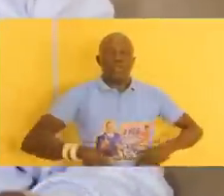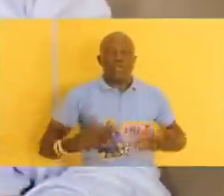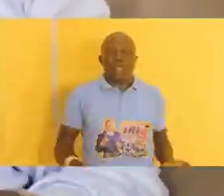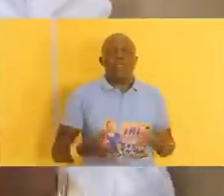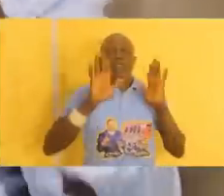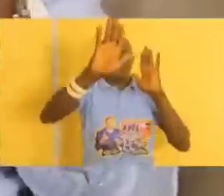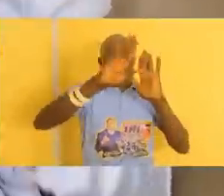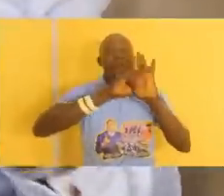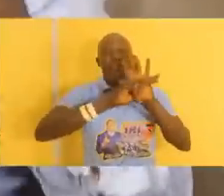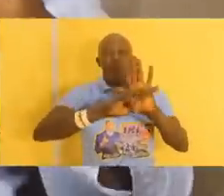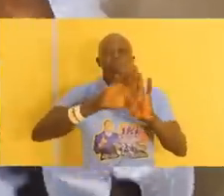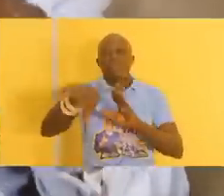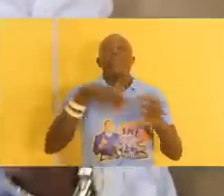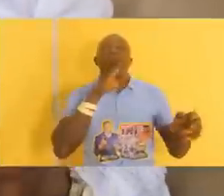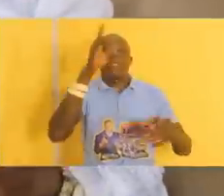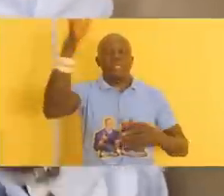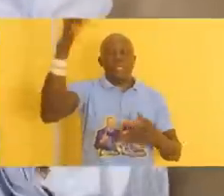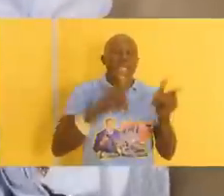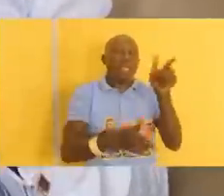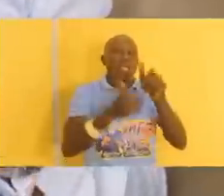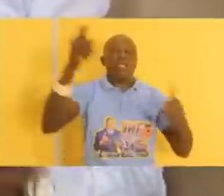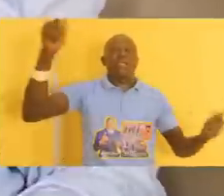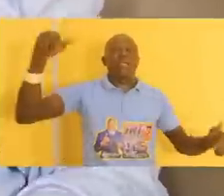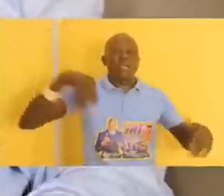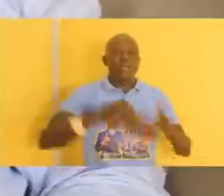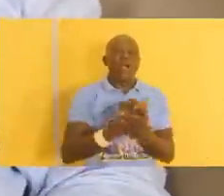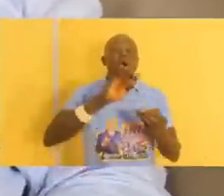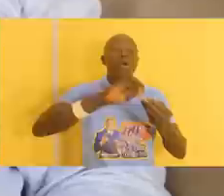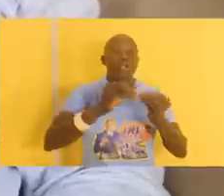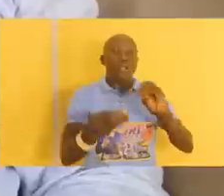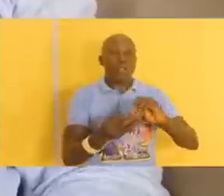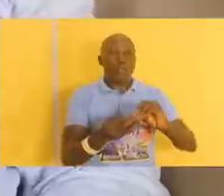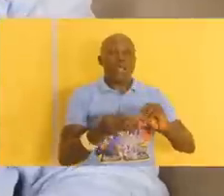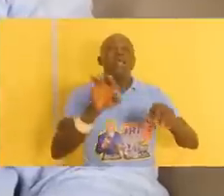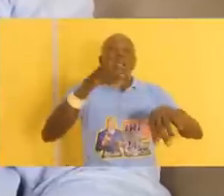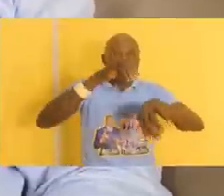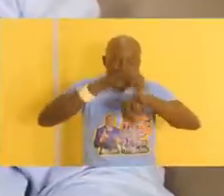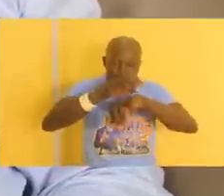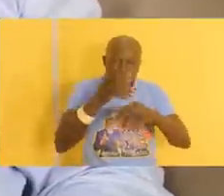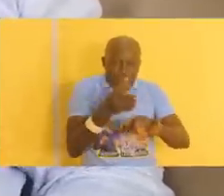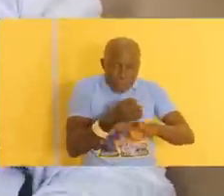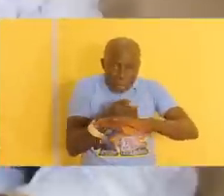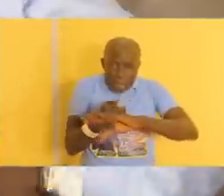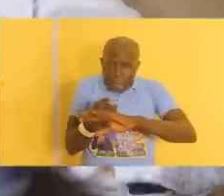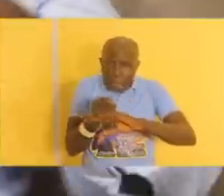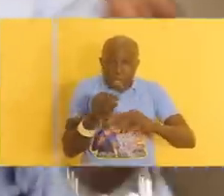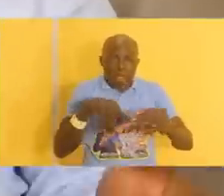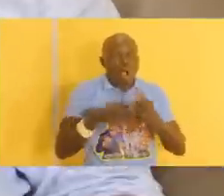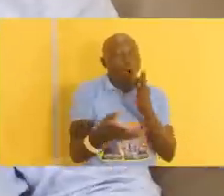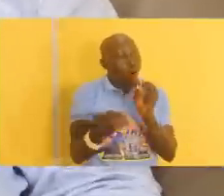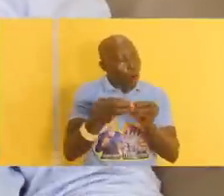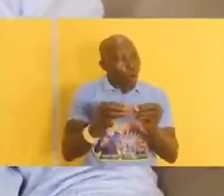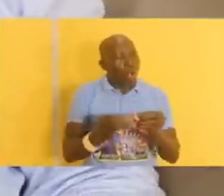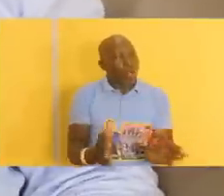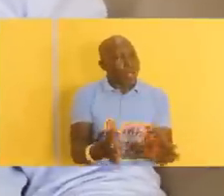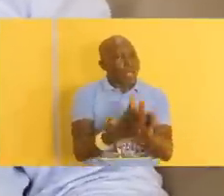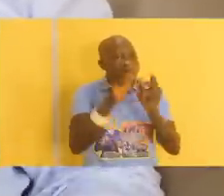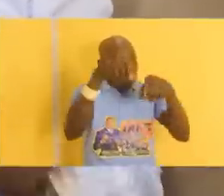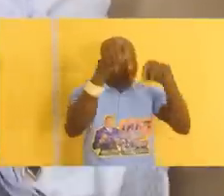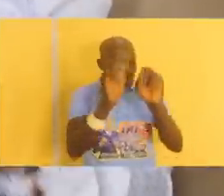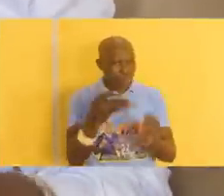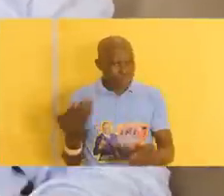Afok. Amen. What day, Bigga? Amen. And one number. So they send the message. The number you can send the message to. You want to ask